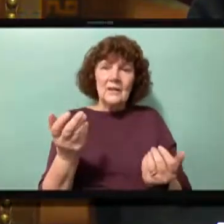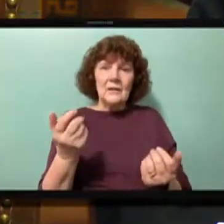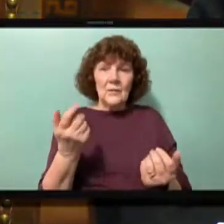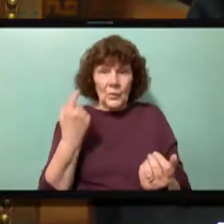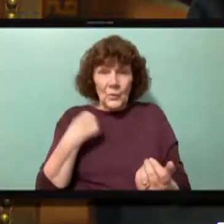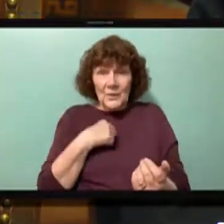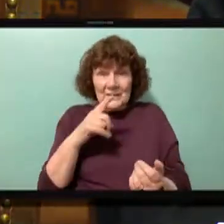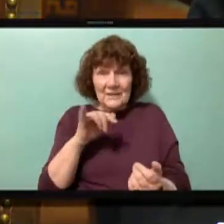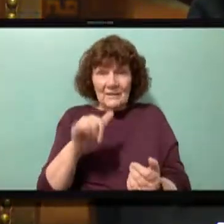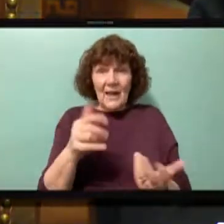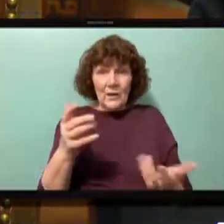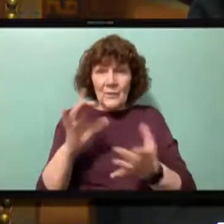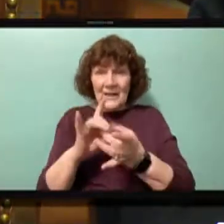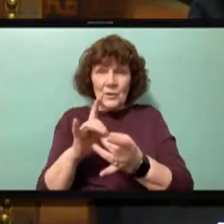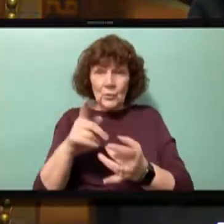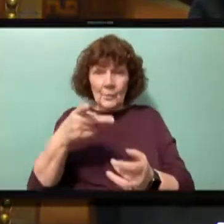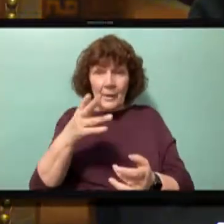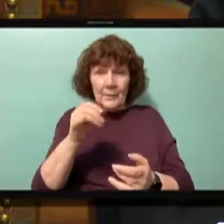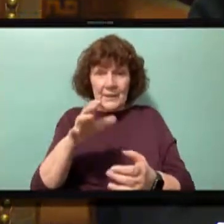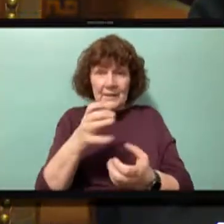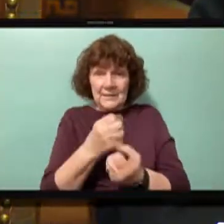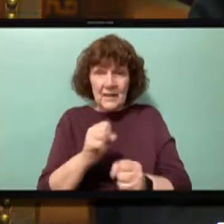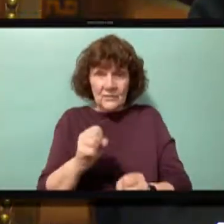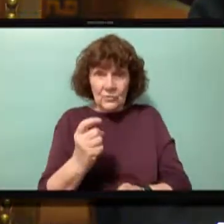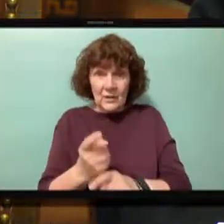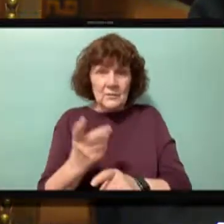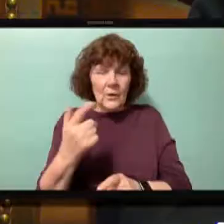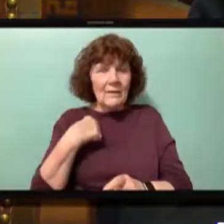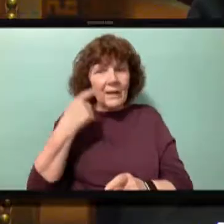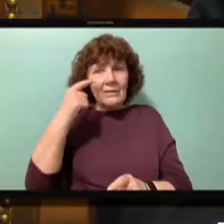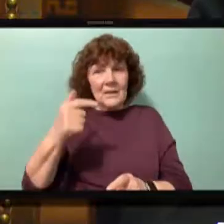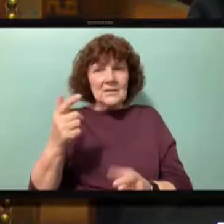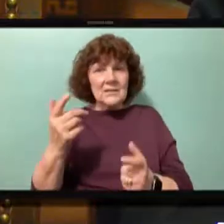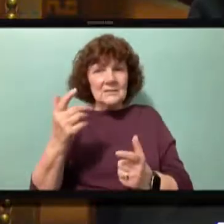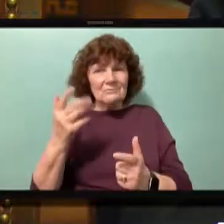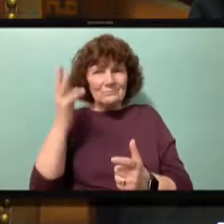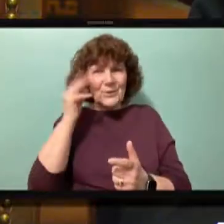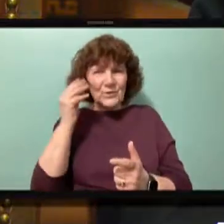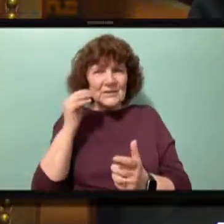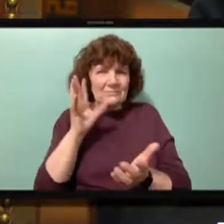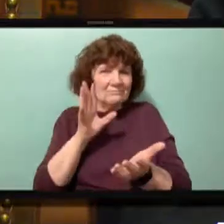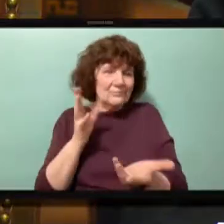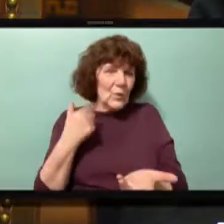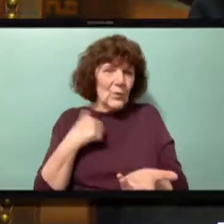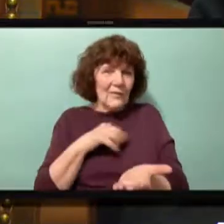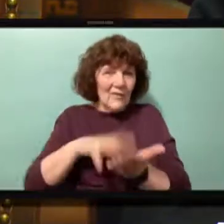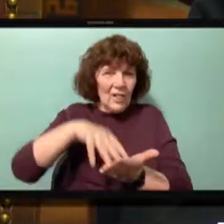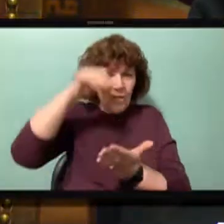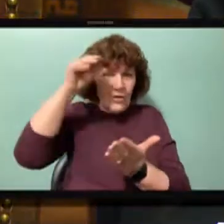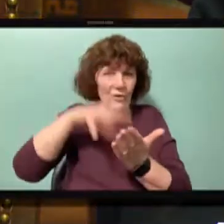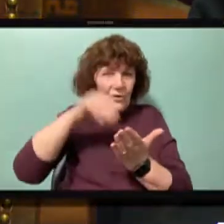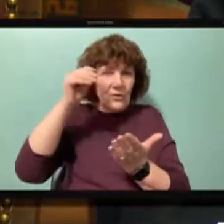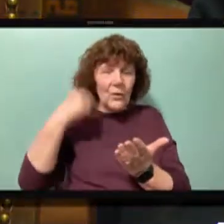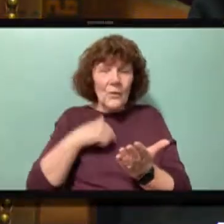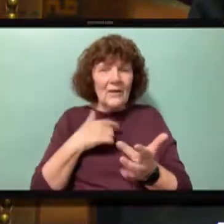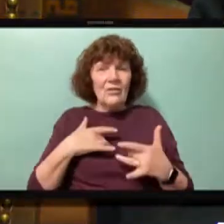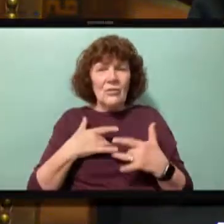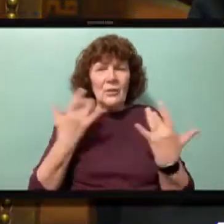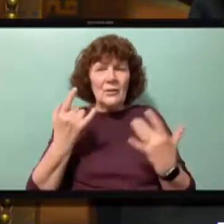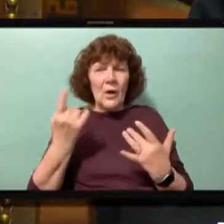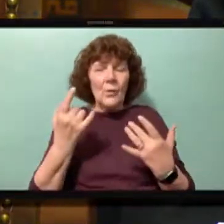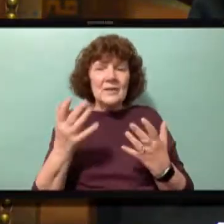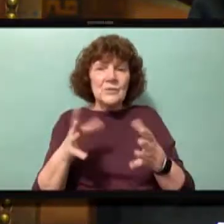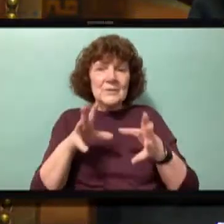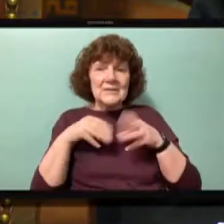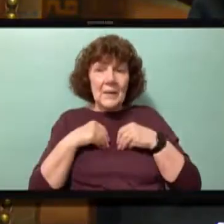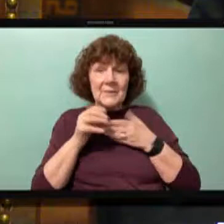So I think that this has been a learning experience for us in getting you know, we're thrilled to always take guidance from city